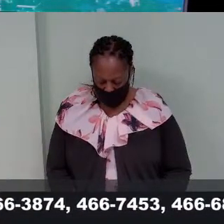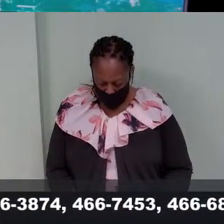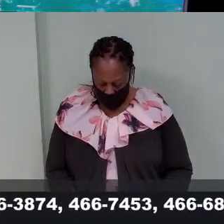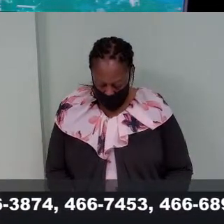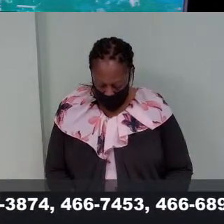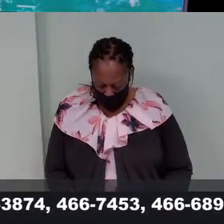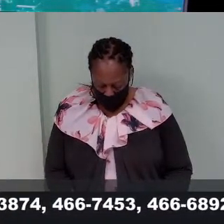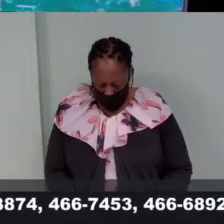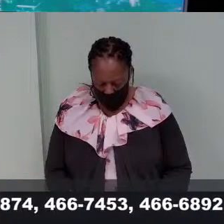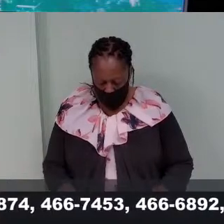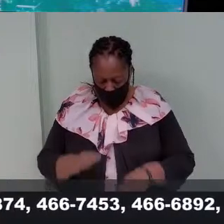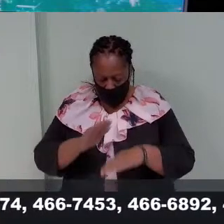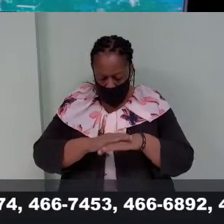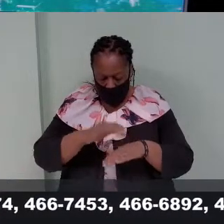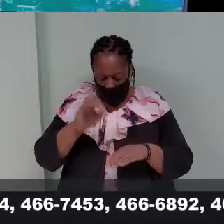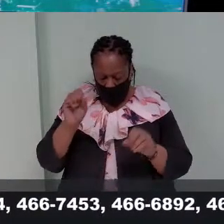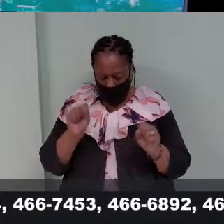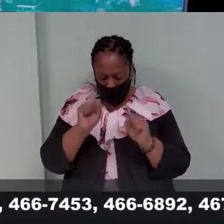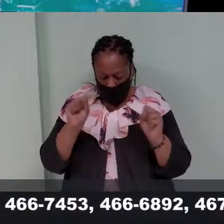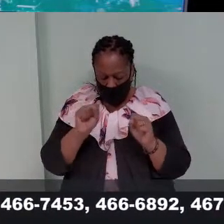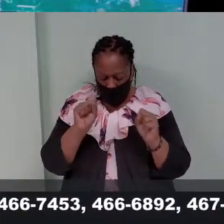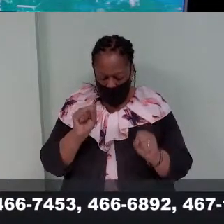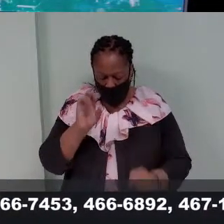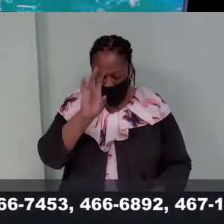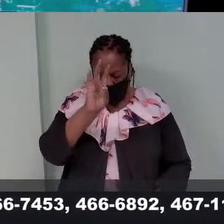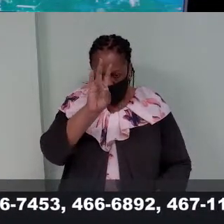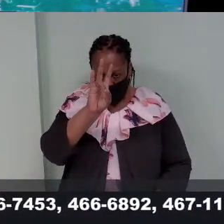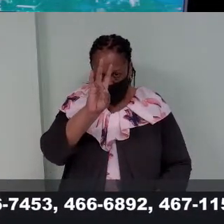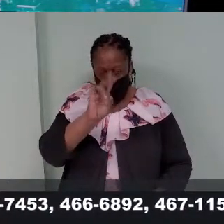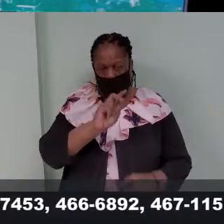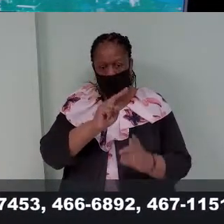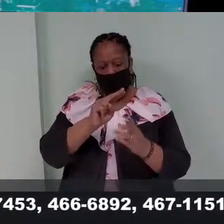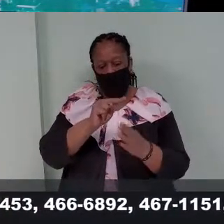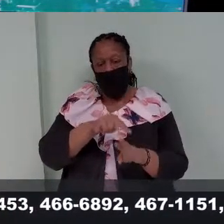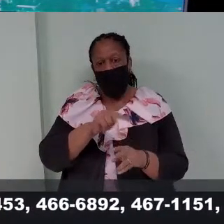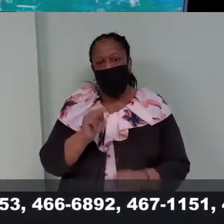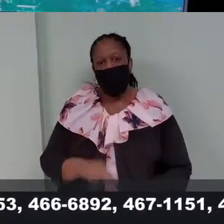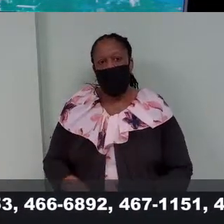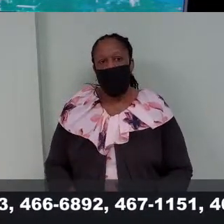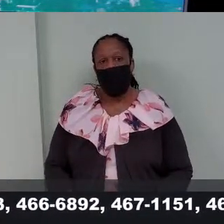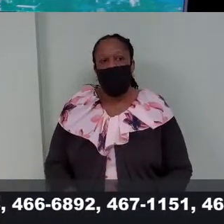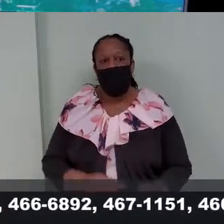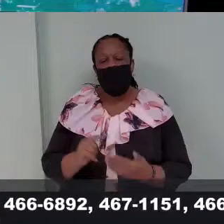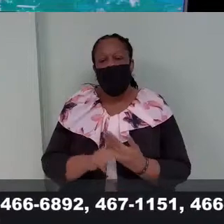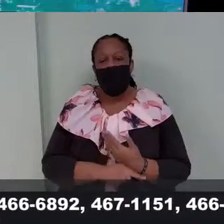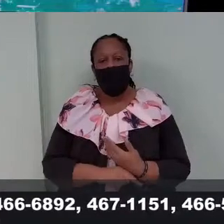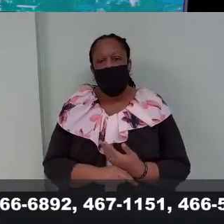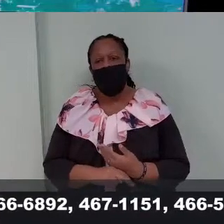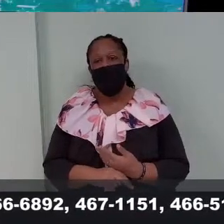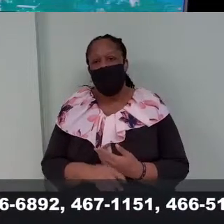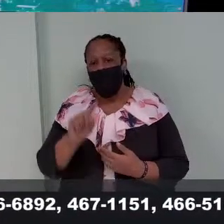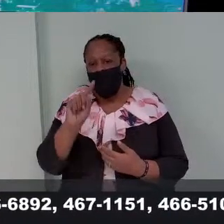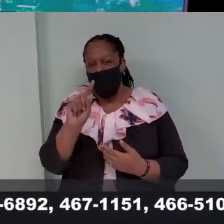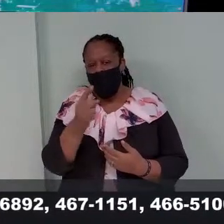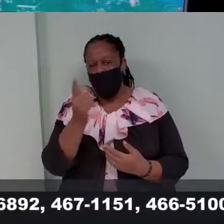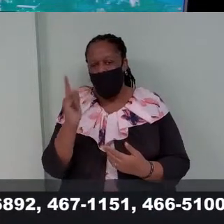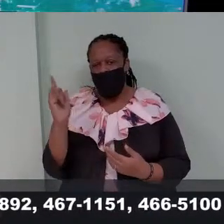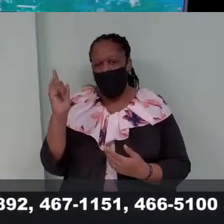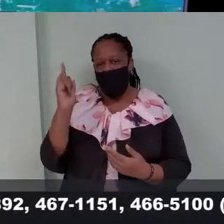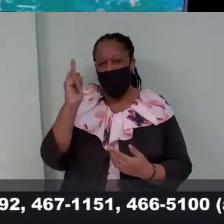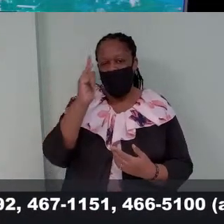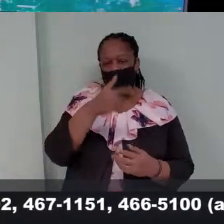On Saturday, 7th November, we would have experienced the arrival of our first major commercial